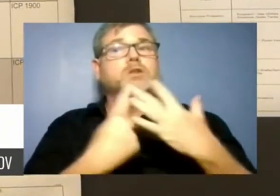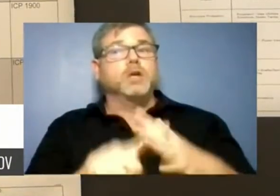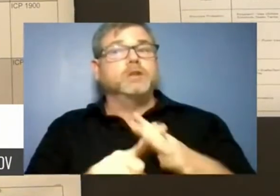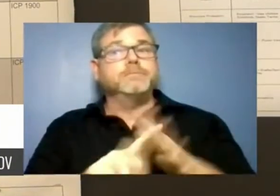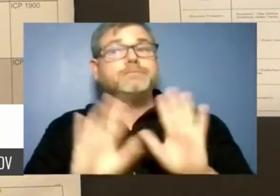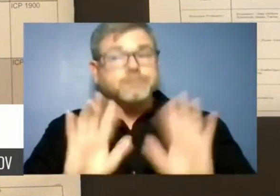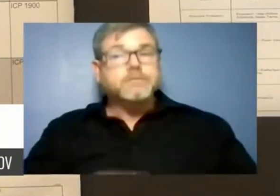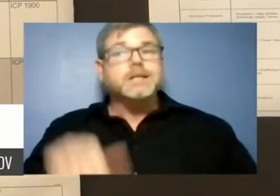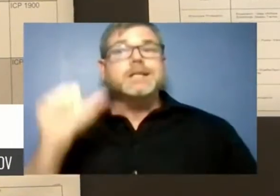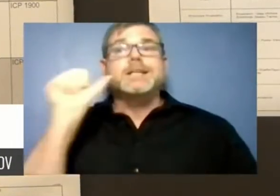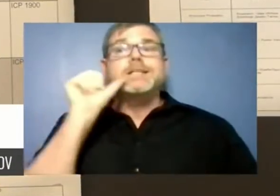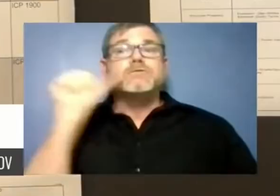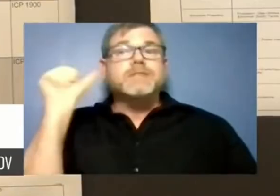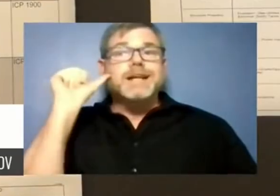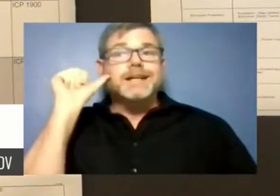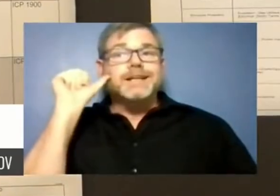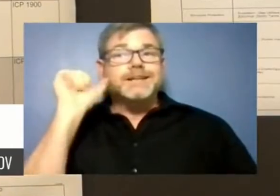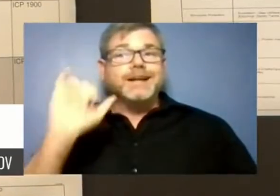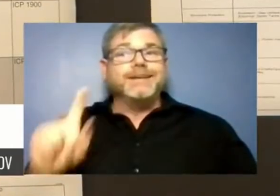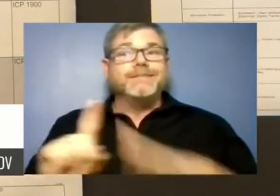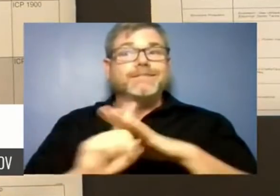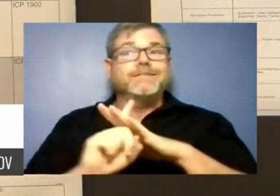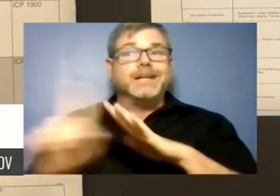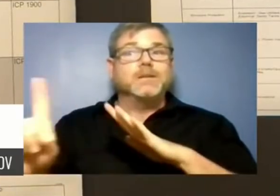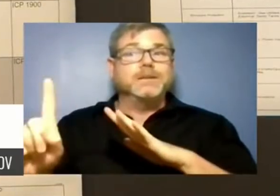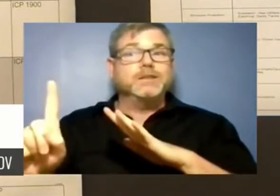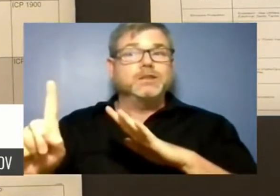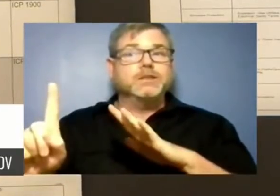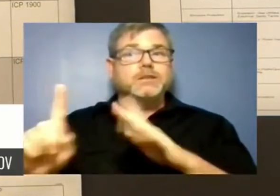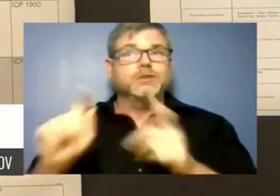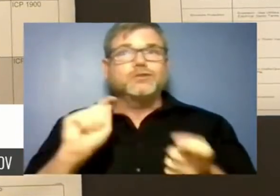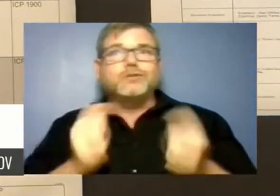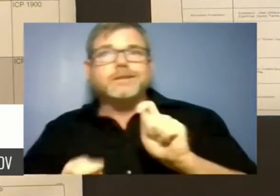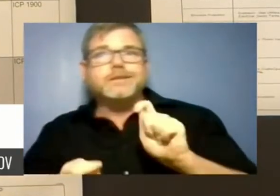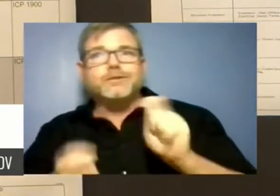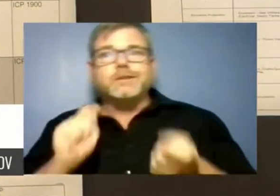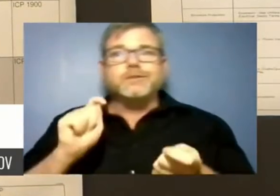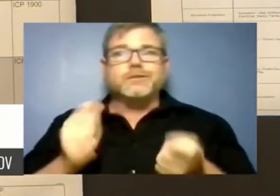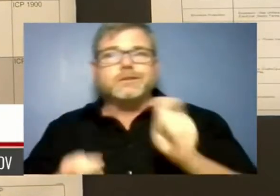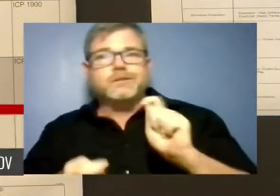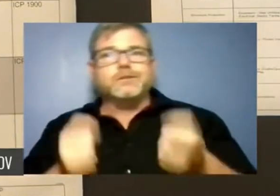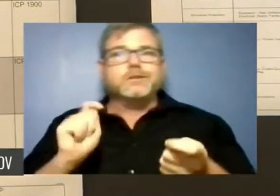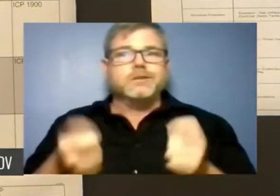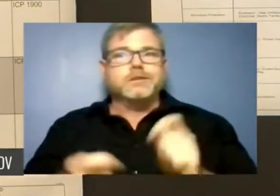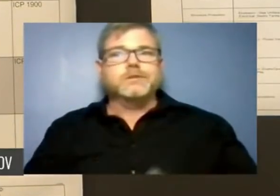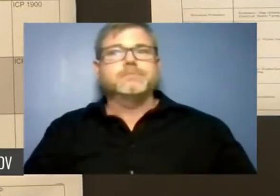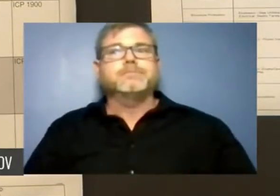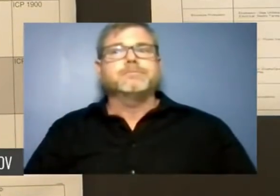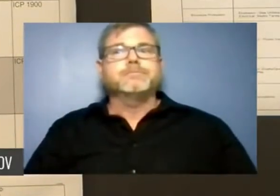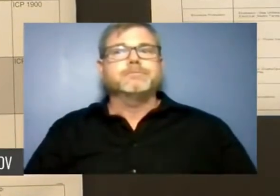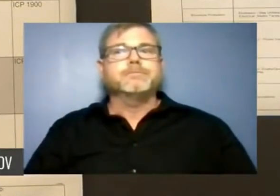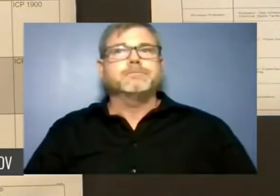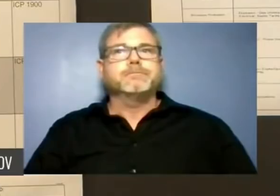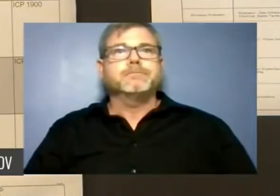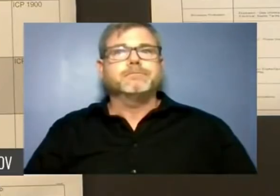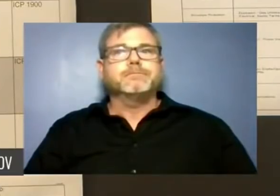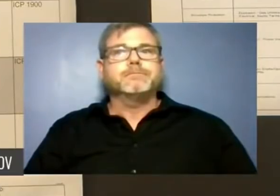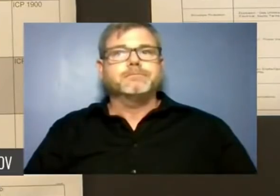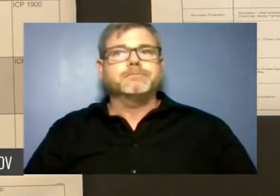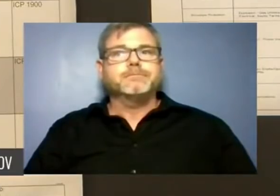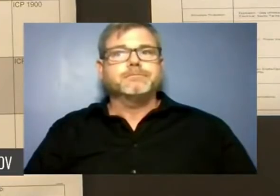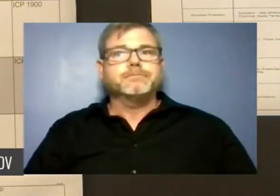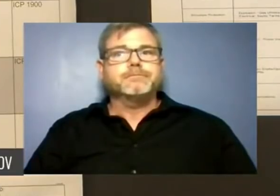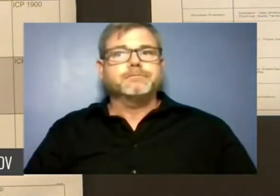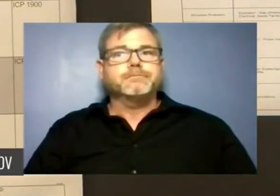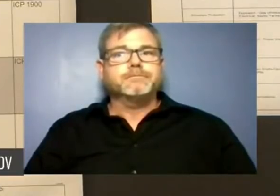zone status. I'm sure most people know that, but if you don't, if your zone was downgraded from a mandatory order to a